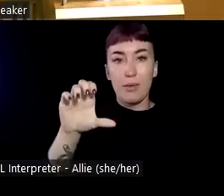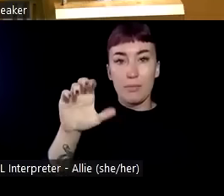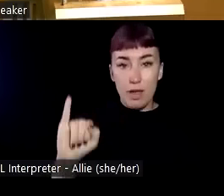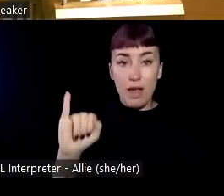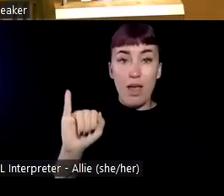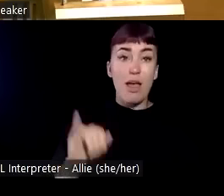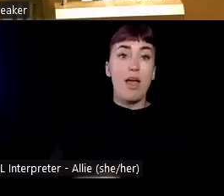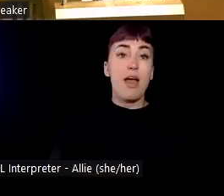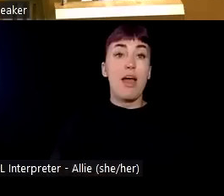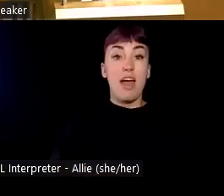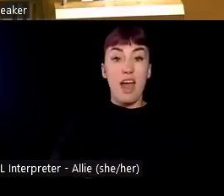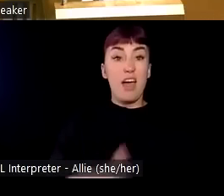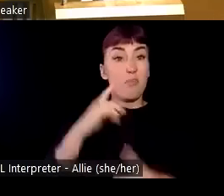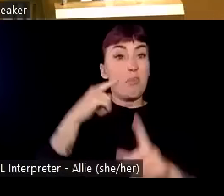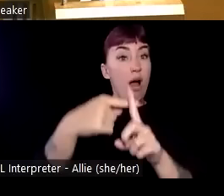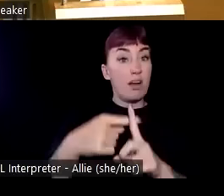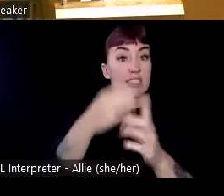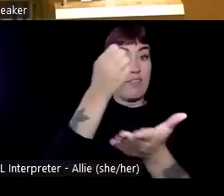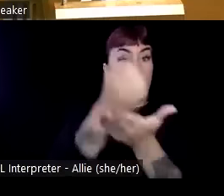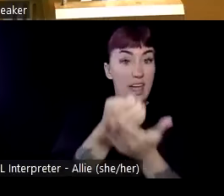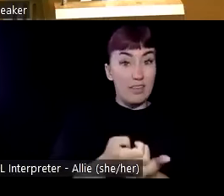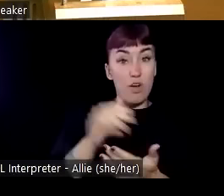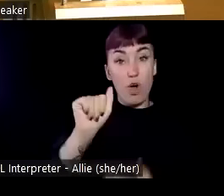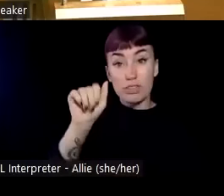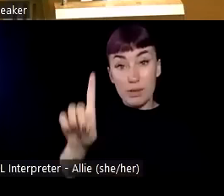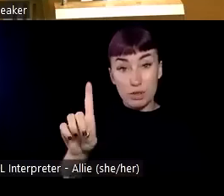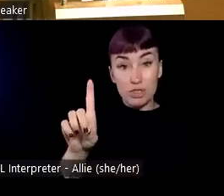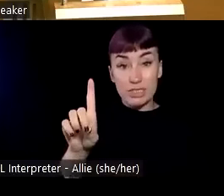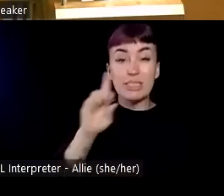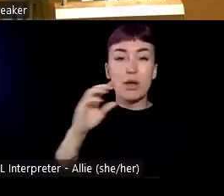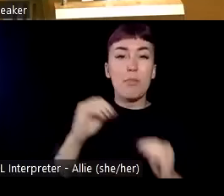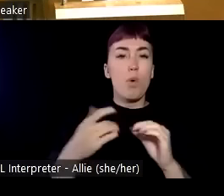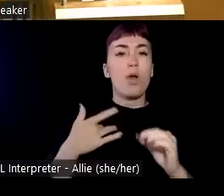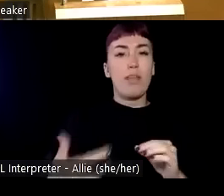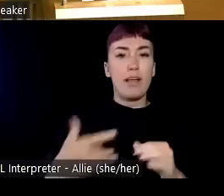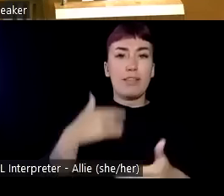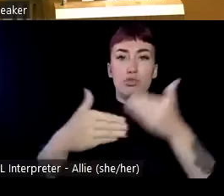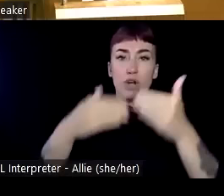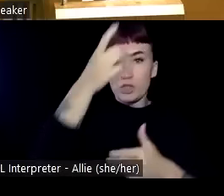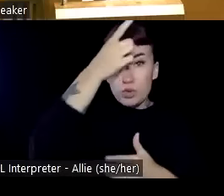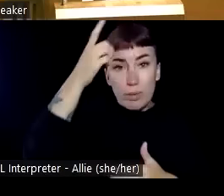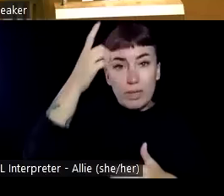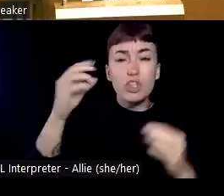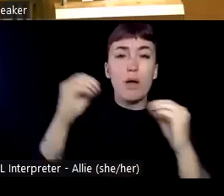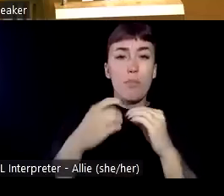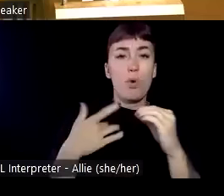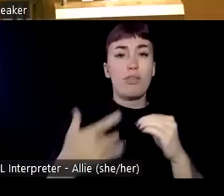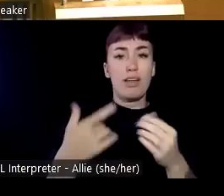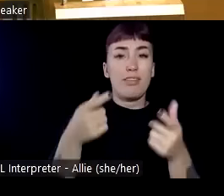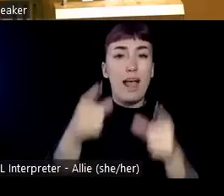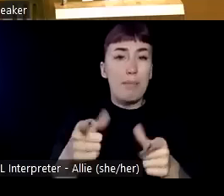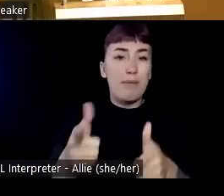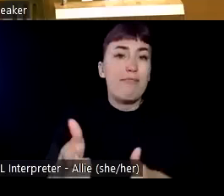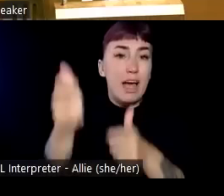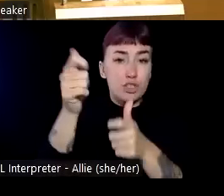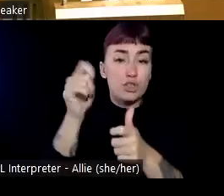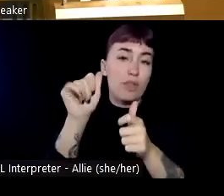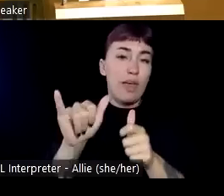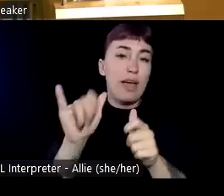Alzheimer's disease pathology, they're more likely to progress to dementia and they're more likely to do so faster. And so that's very valuable